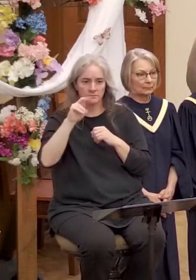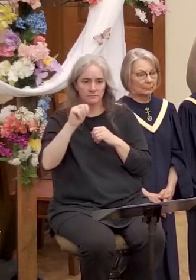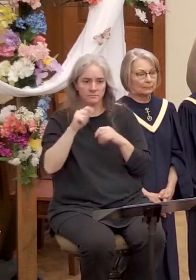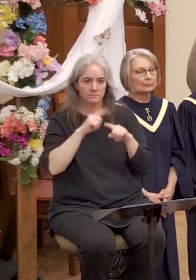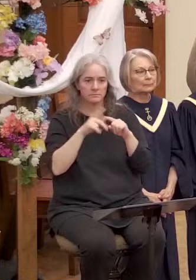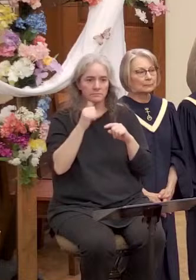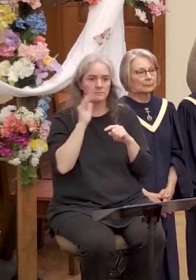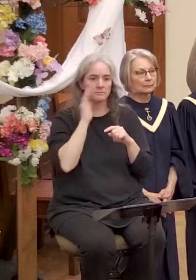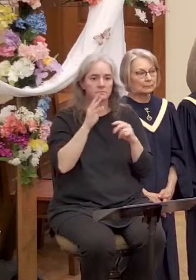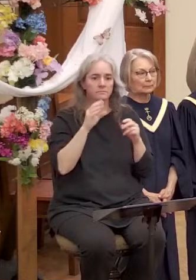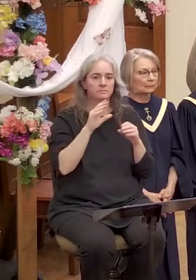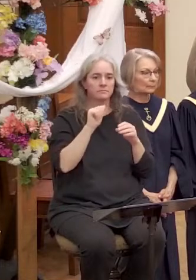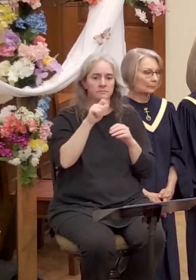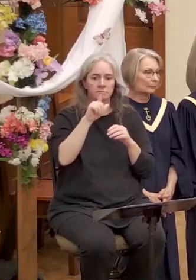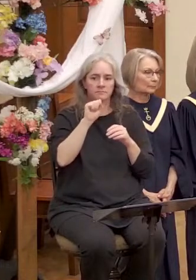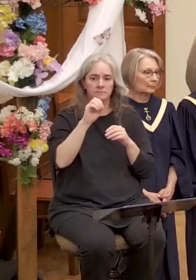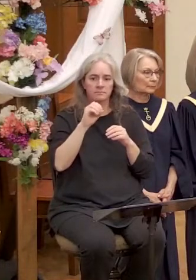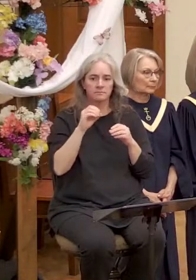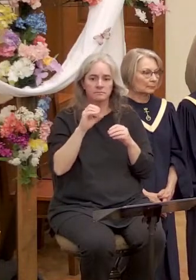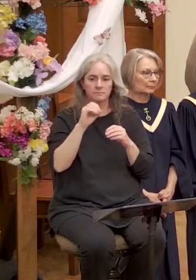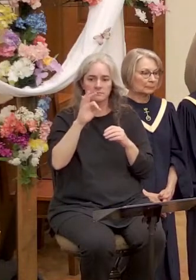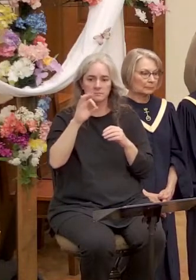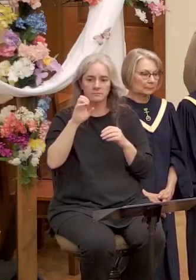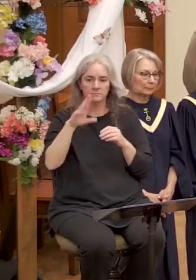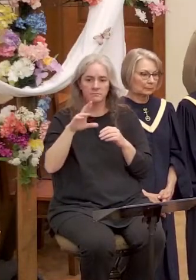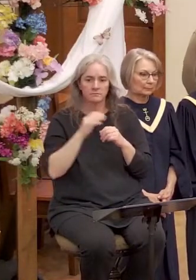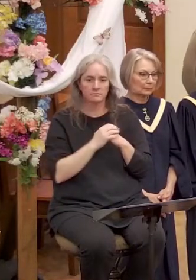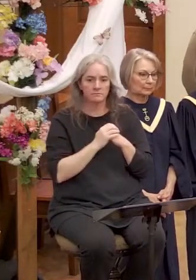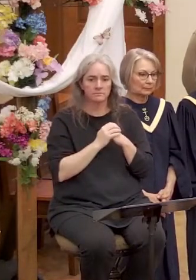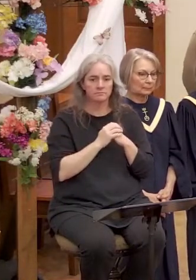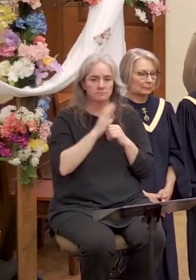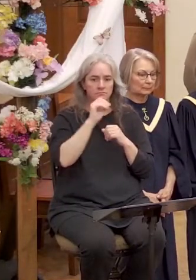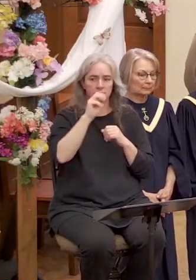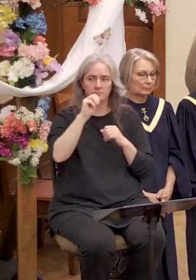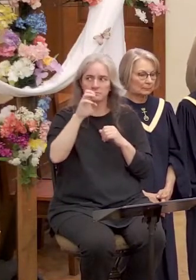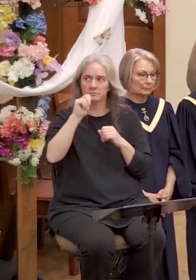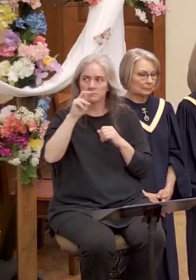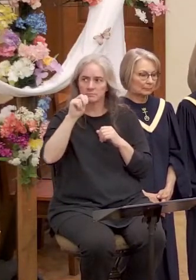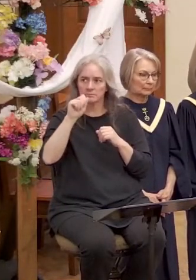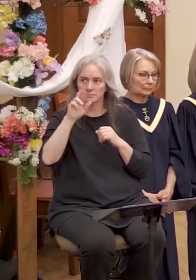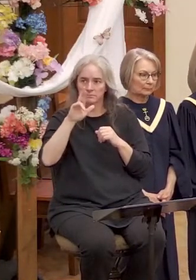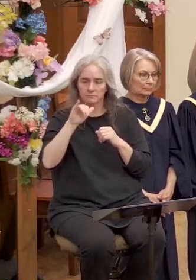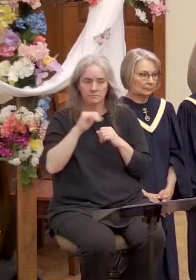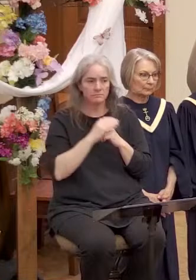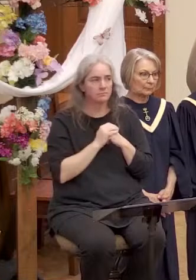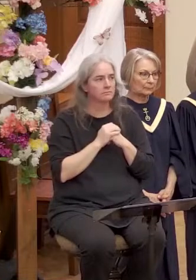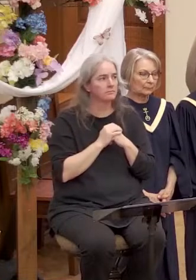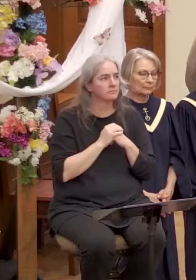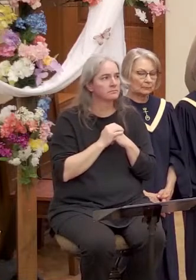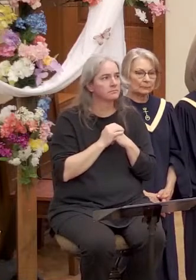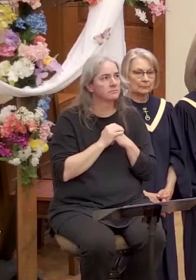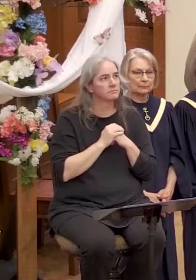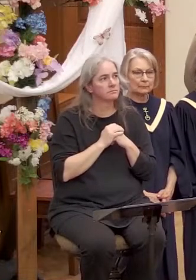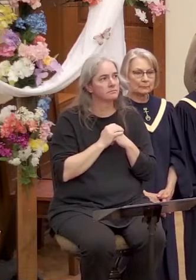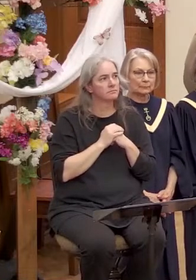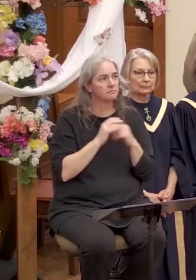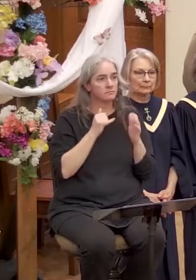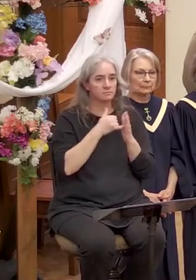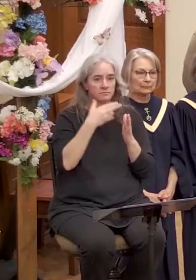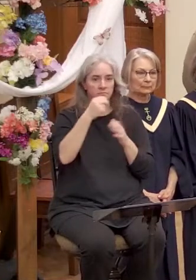results that they're seeing. It's very exciting. It's very enlightening. It's